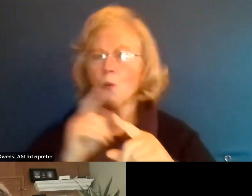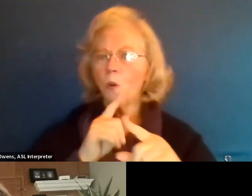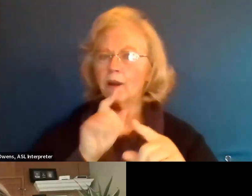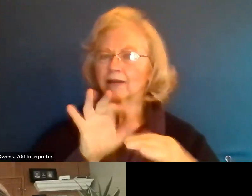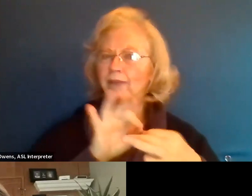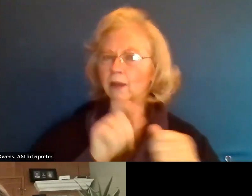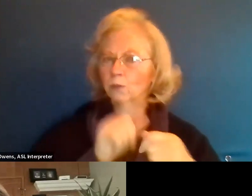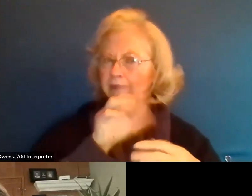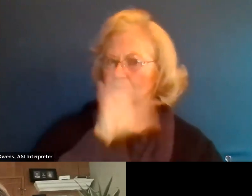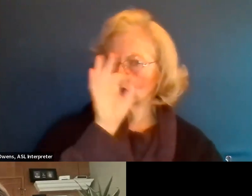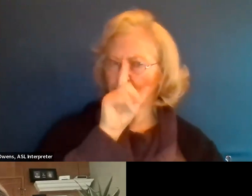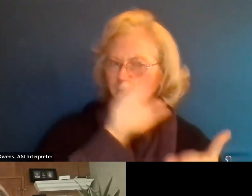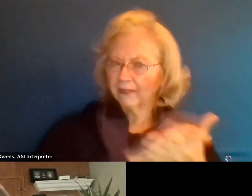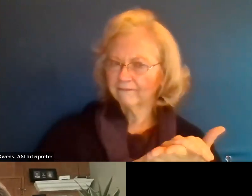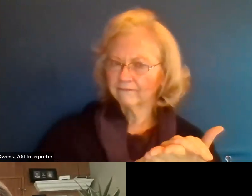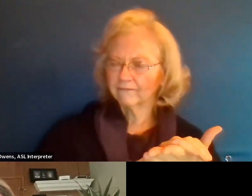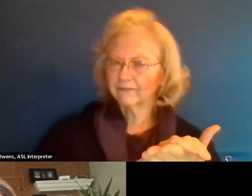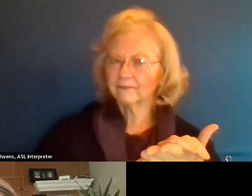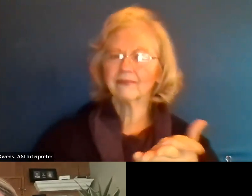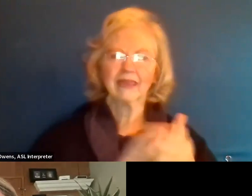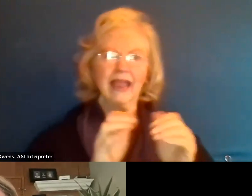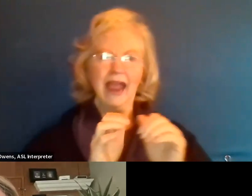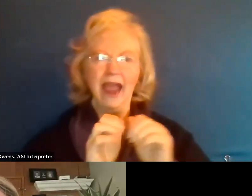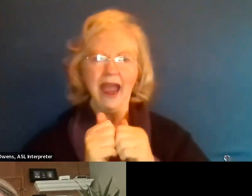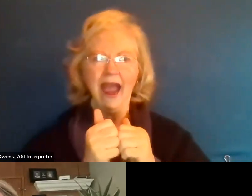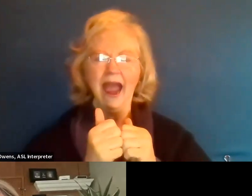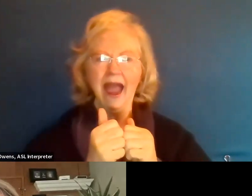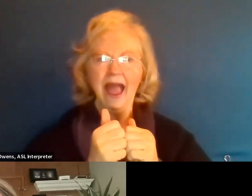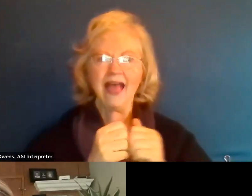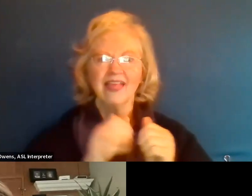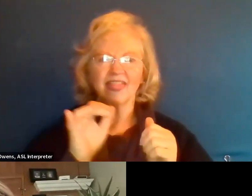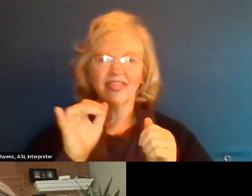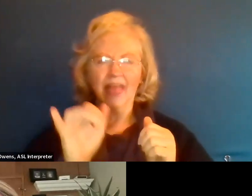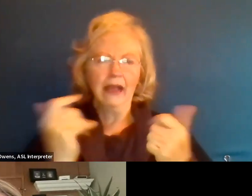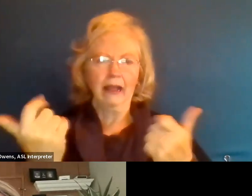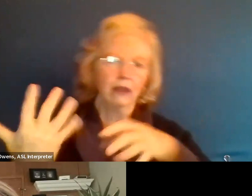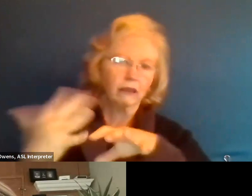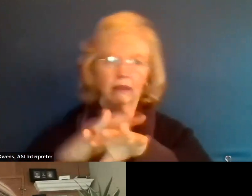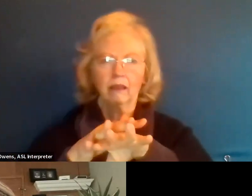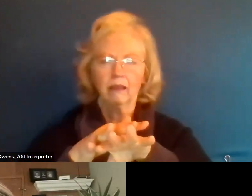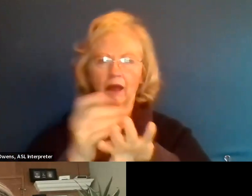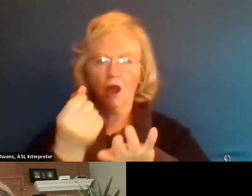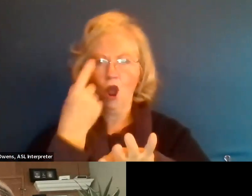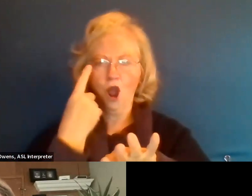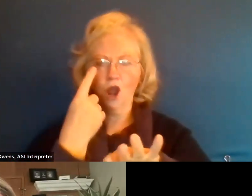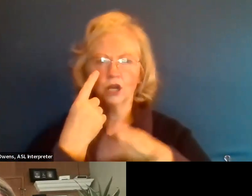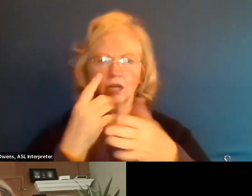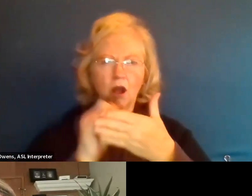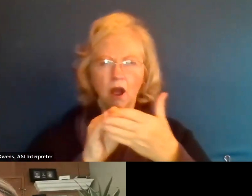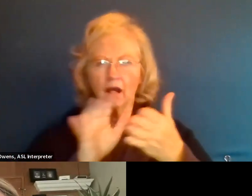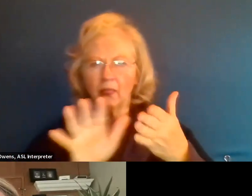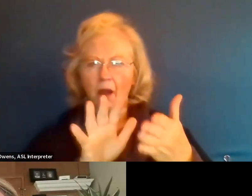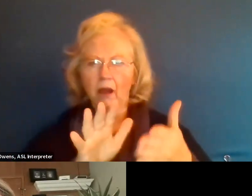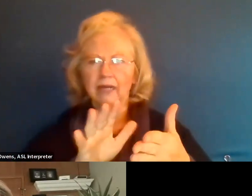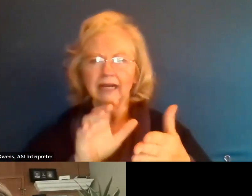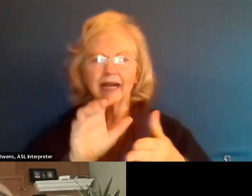beliefs, and how that sort of can encroach on our understanding of schizotypal personalities, or